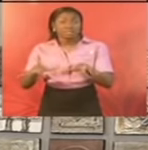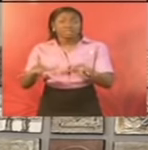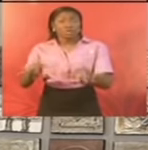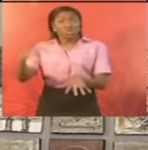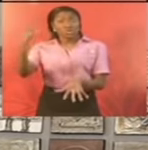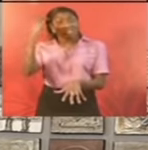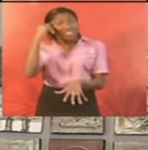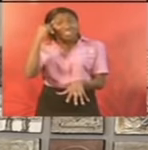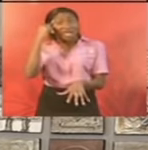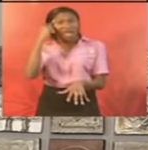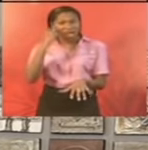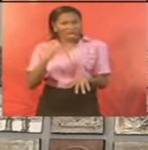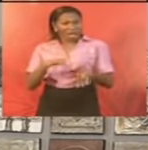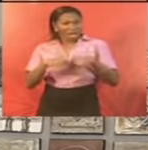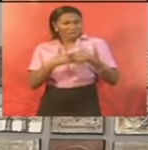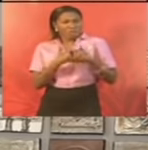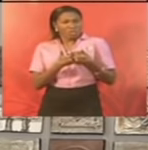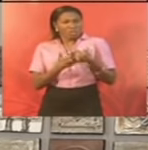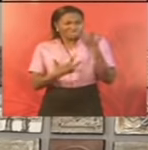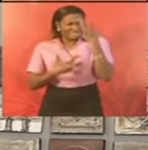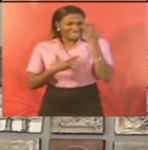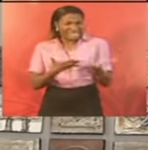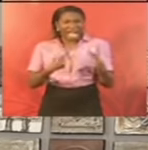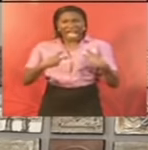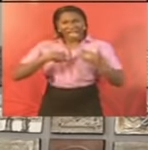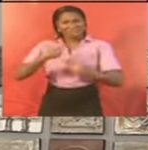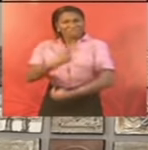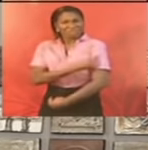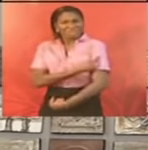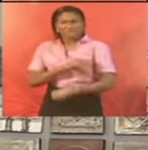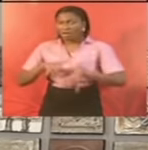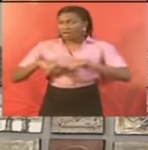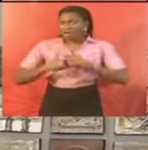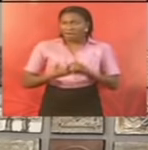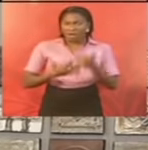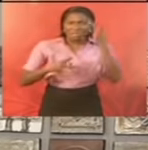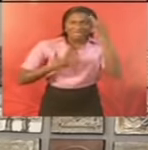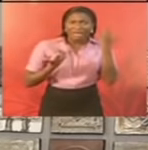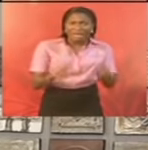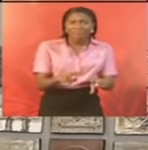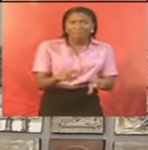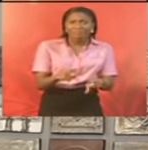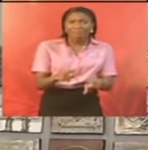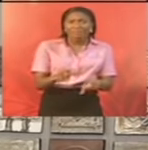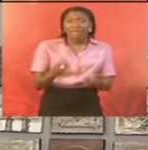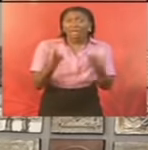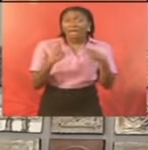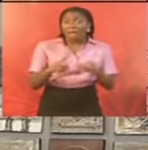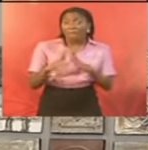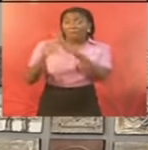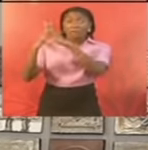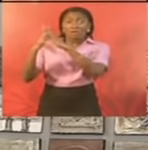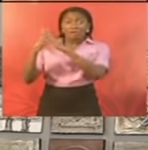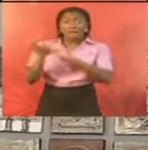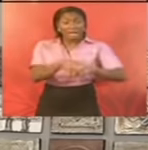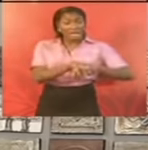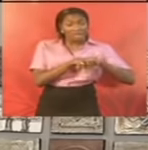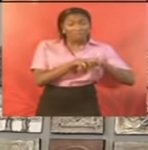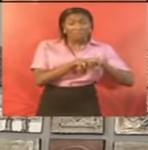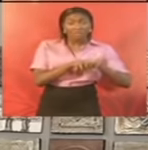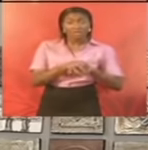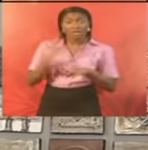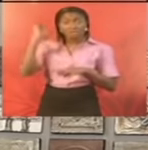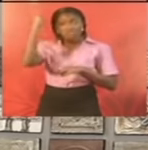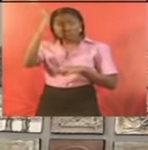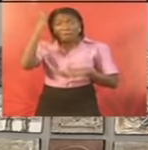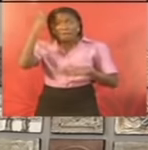system, those outbreaks would not occur. We've seen them happening in the US, in the UK, in Europe. And the reason for that is that